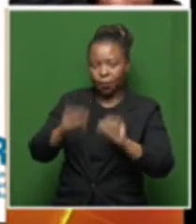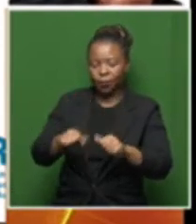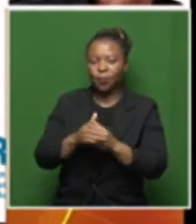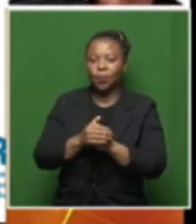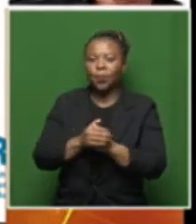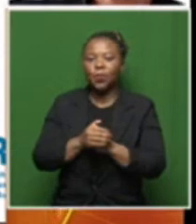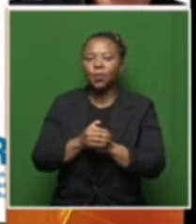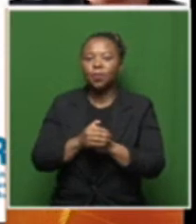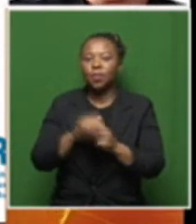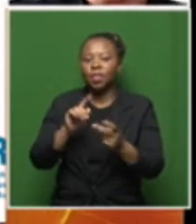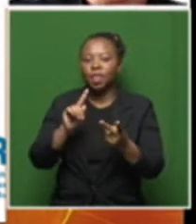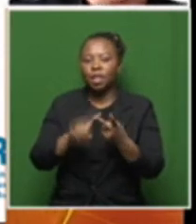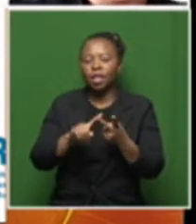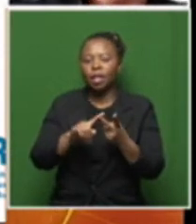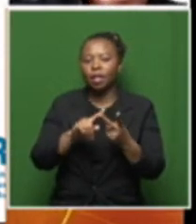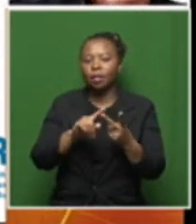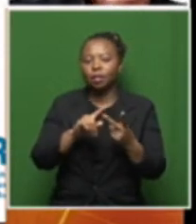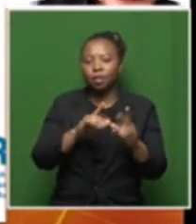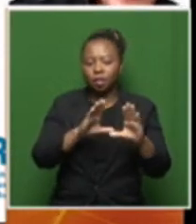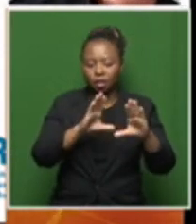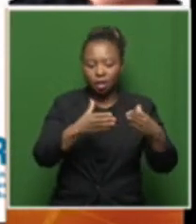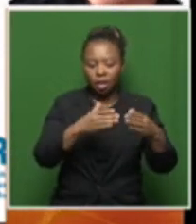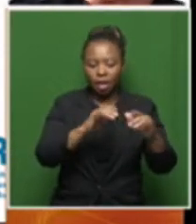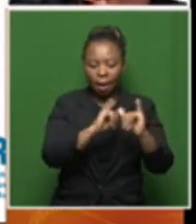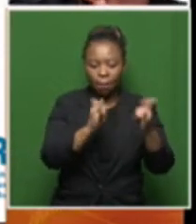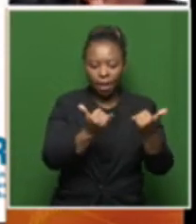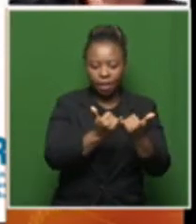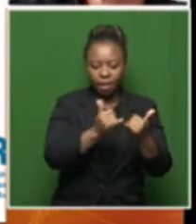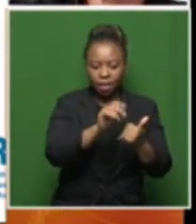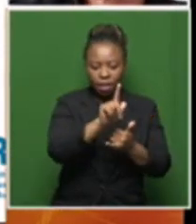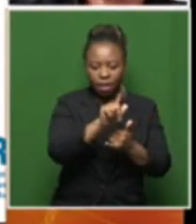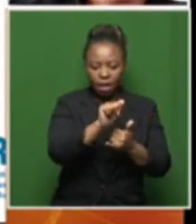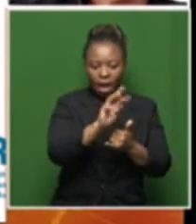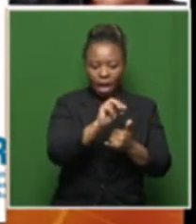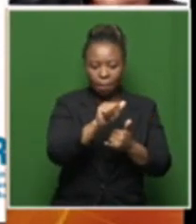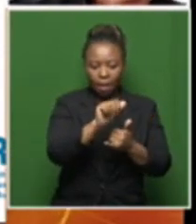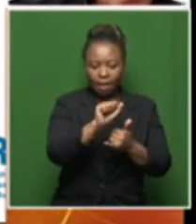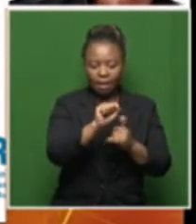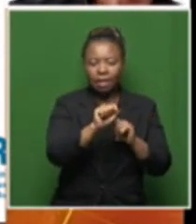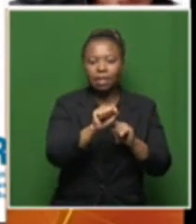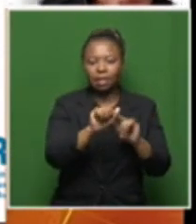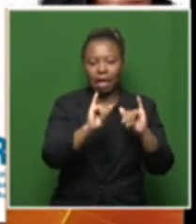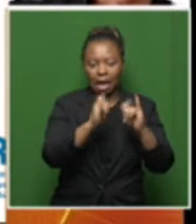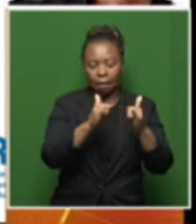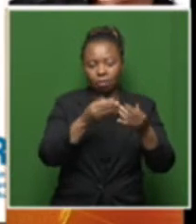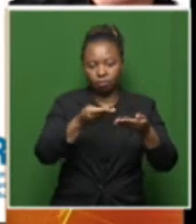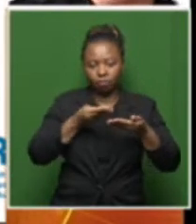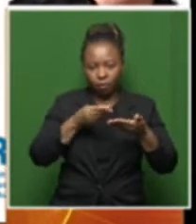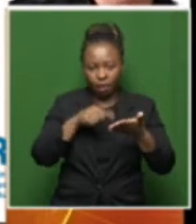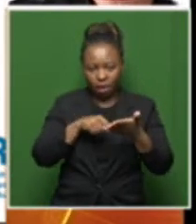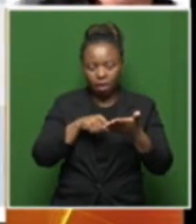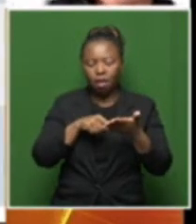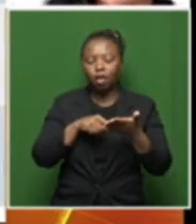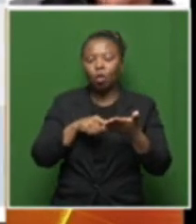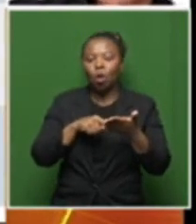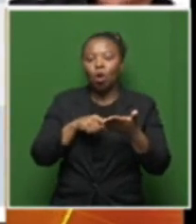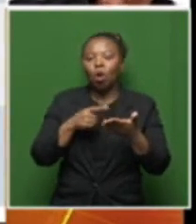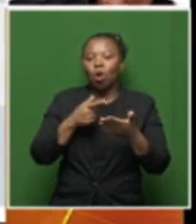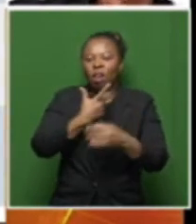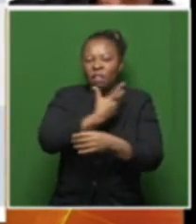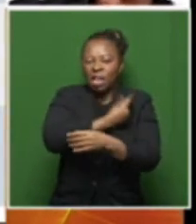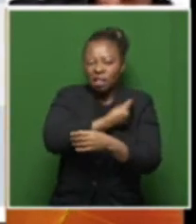Lamar Pharmaceuticals that was intending to submit the Sputnik 5 vaccine with Pneumalax